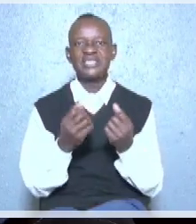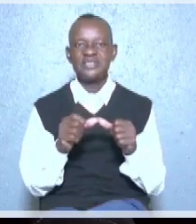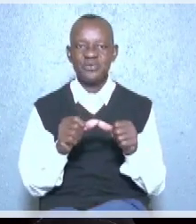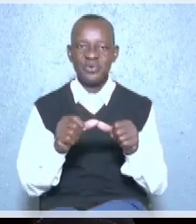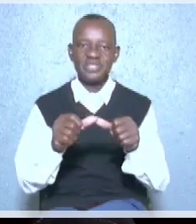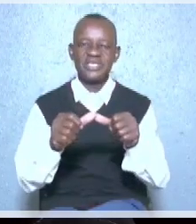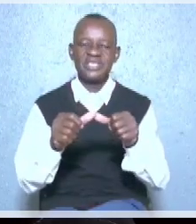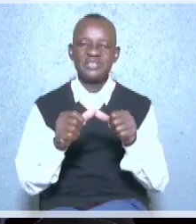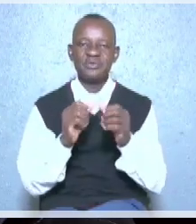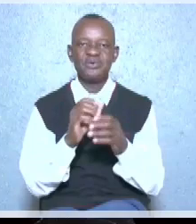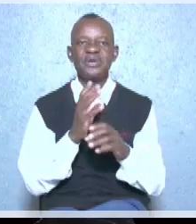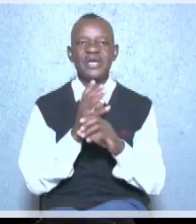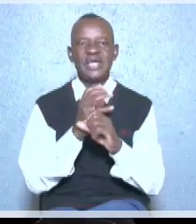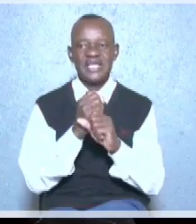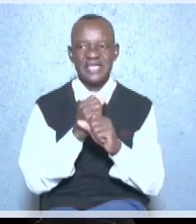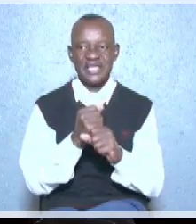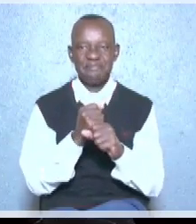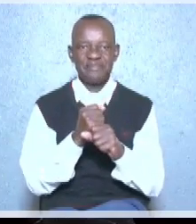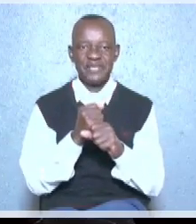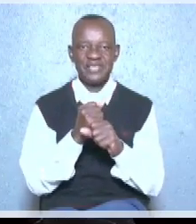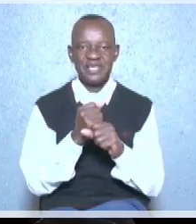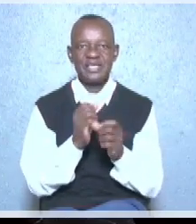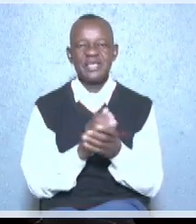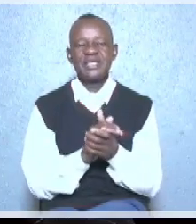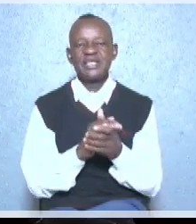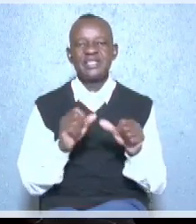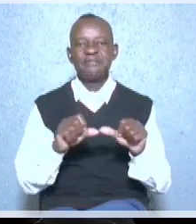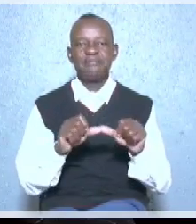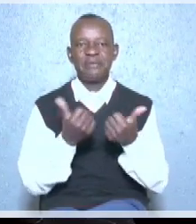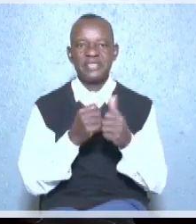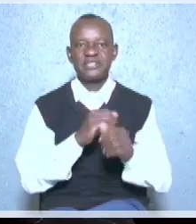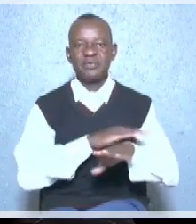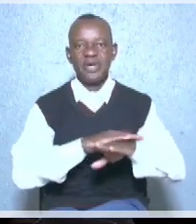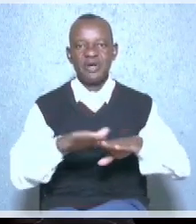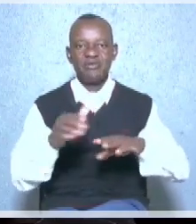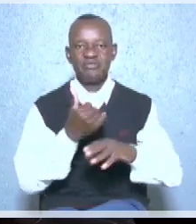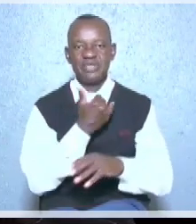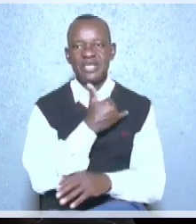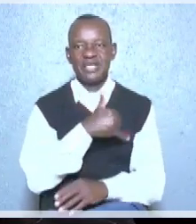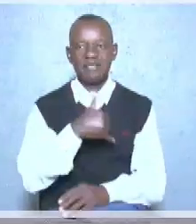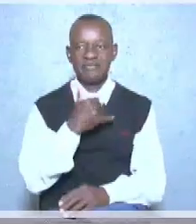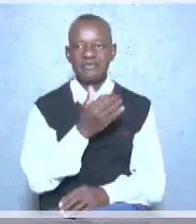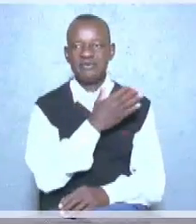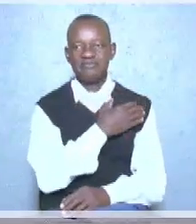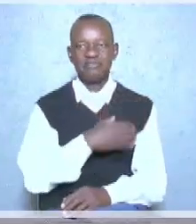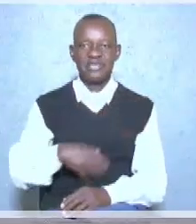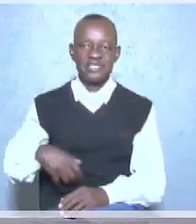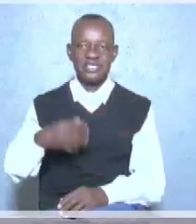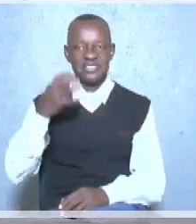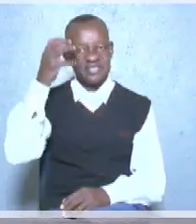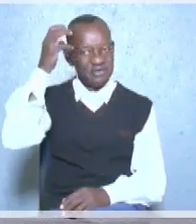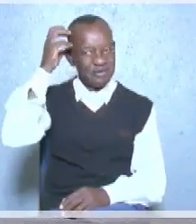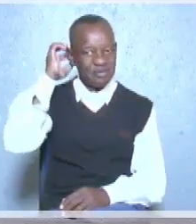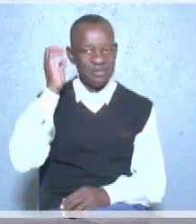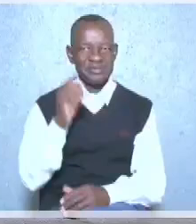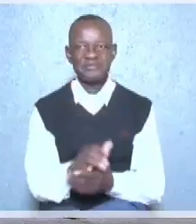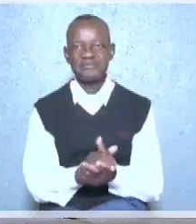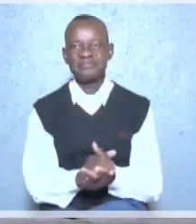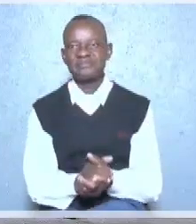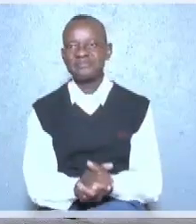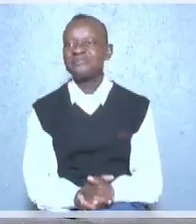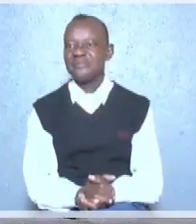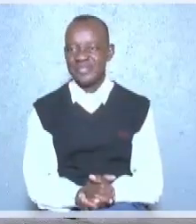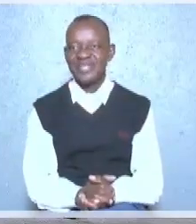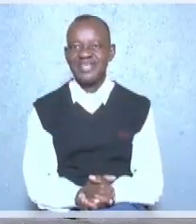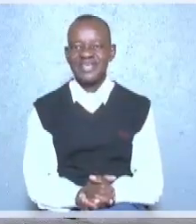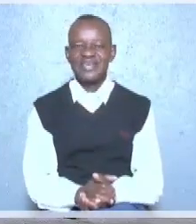with the cultural upholding in its place. All right, brilliant. Armas, Vickson, thank you so much for